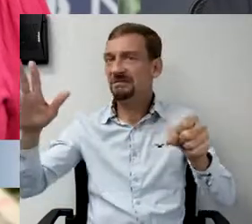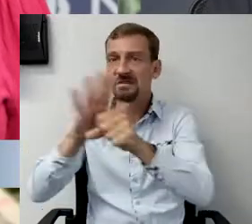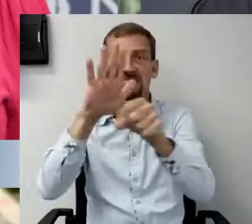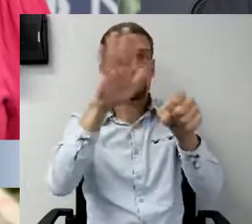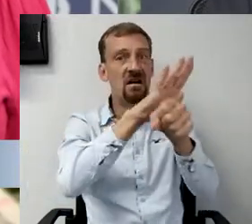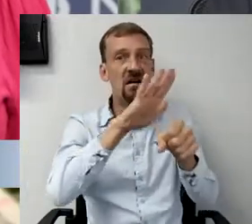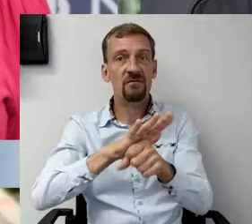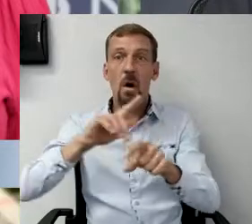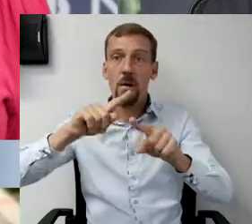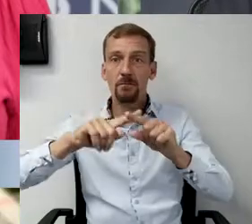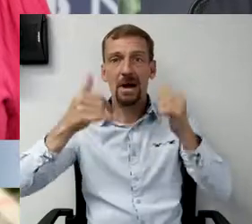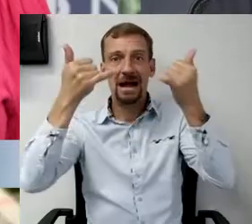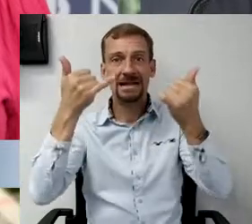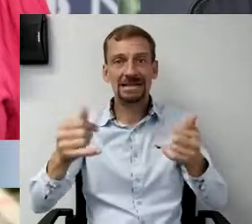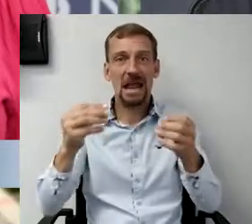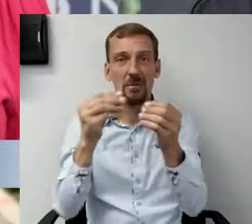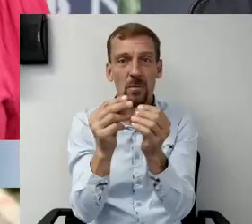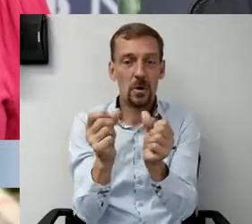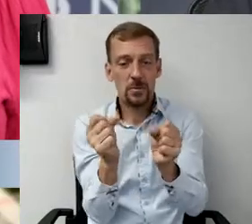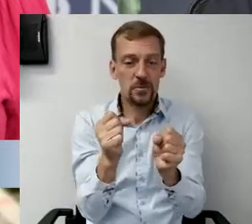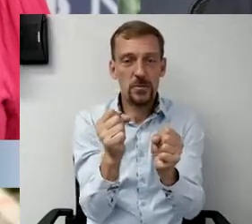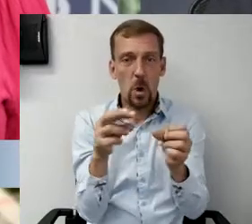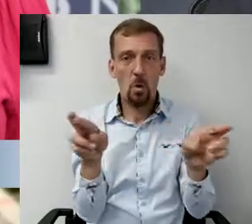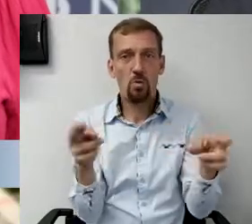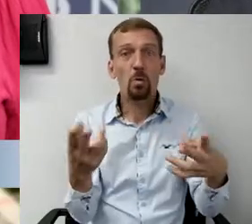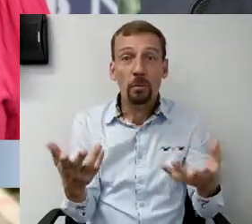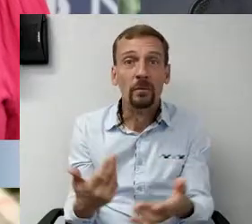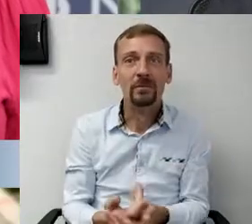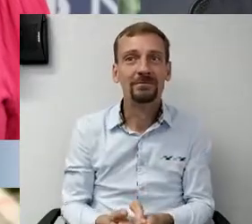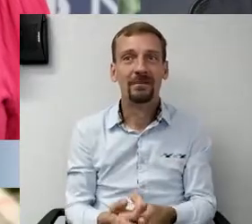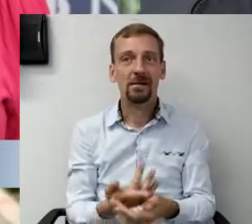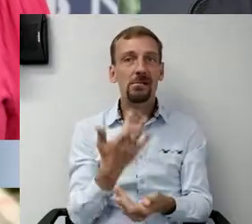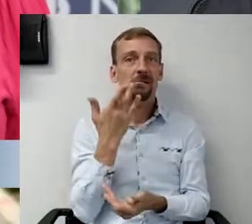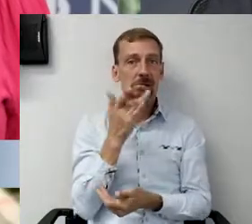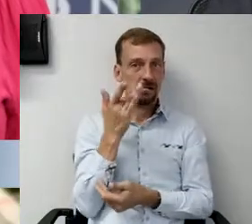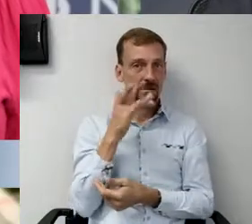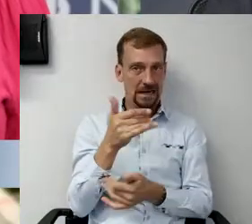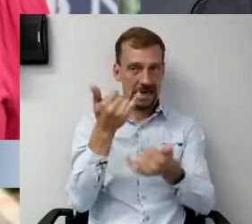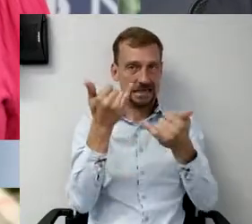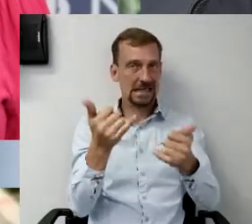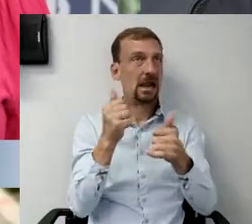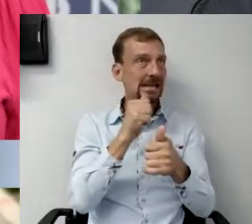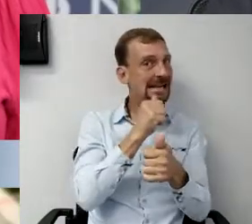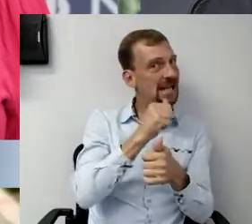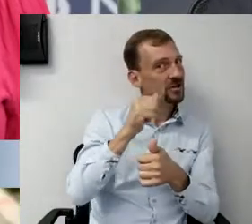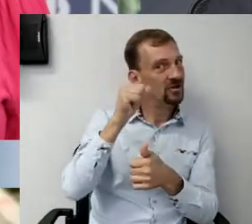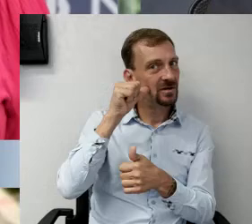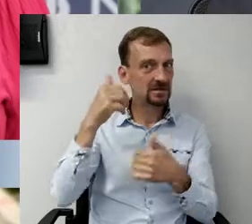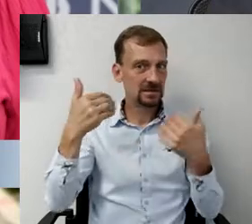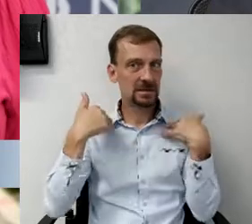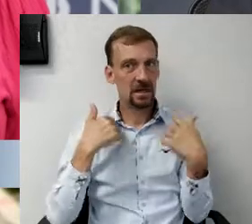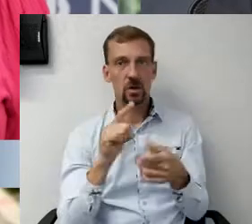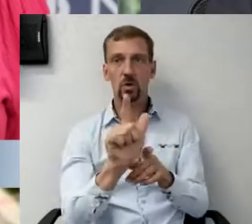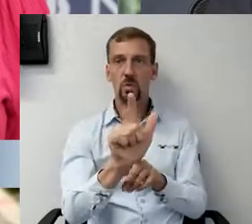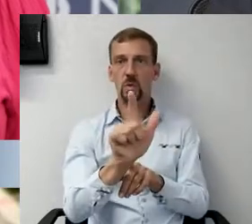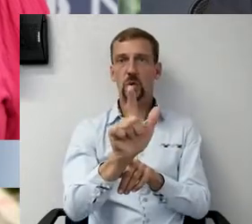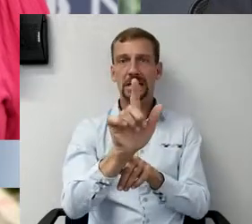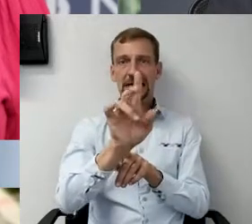seen a little bit more wiggle room, but I'm looking at, I had actually, yesterday, we had